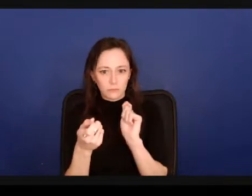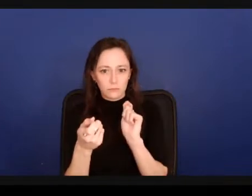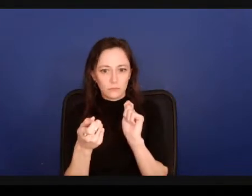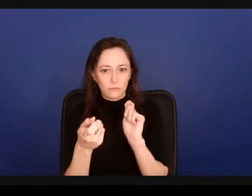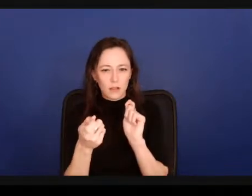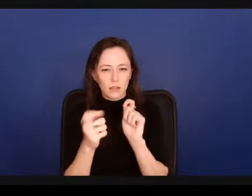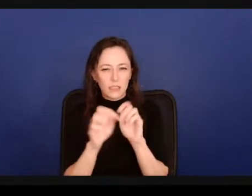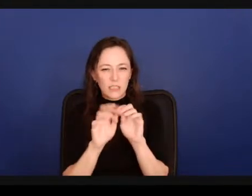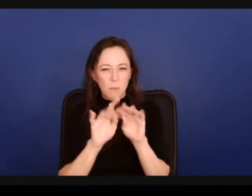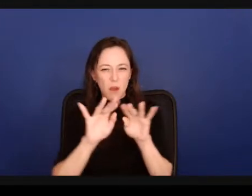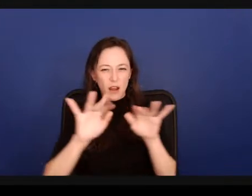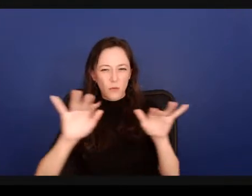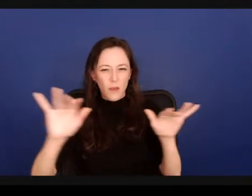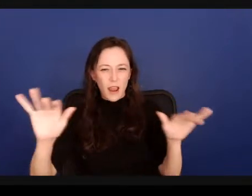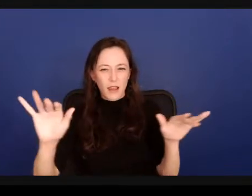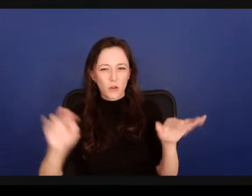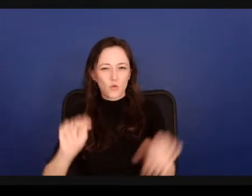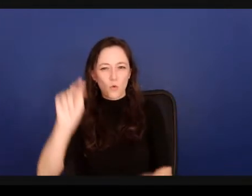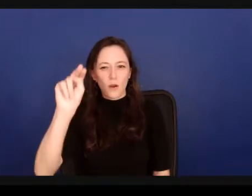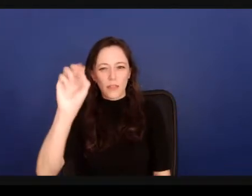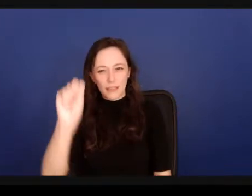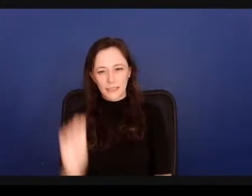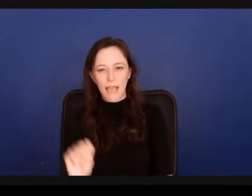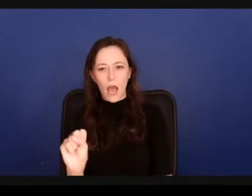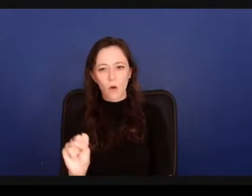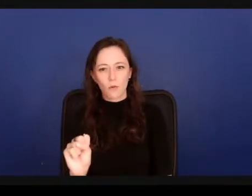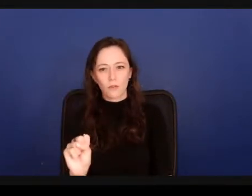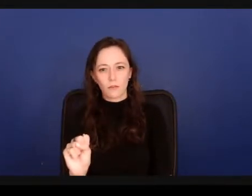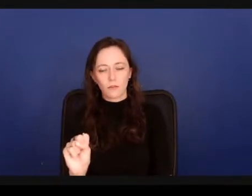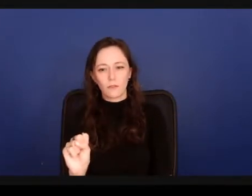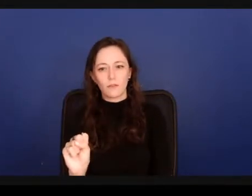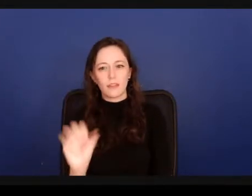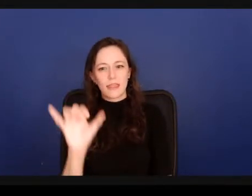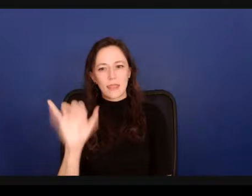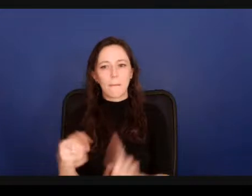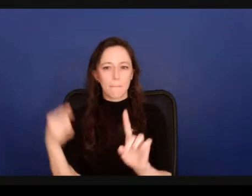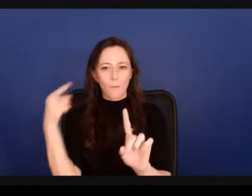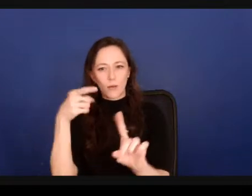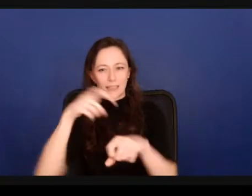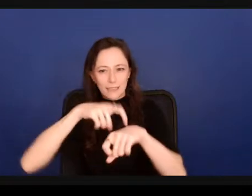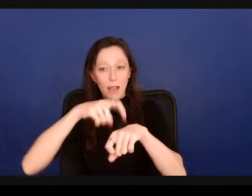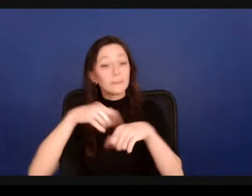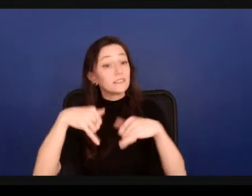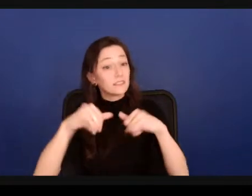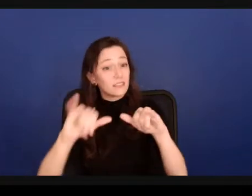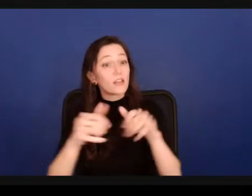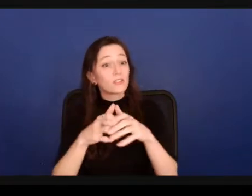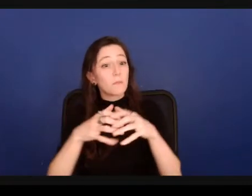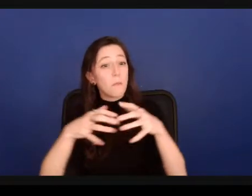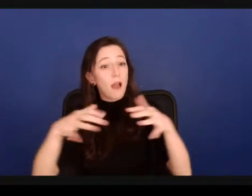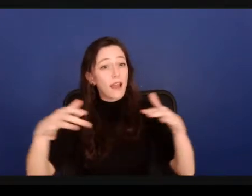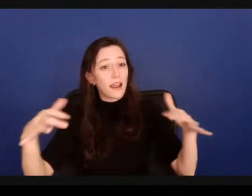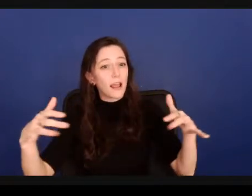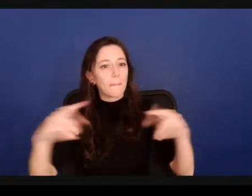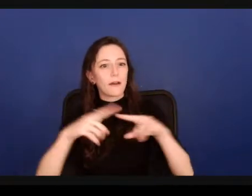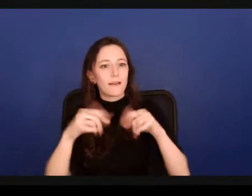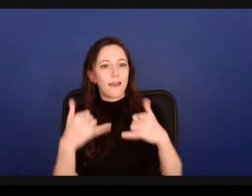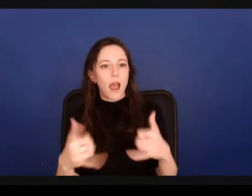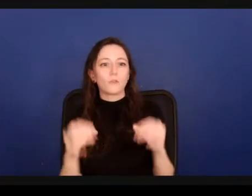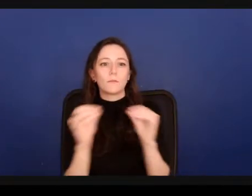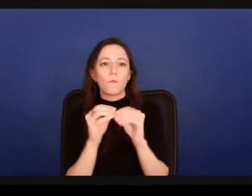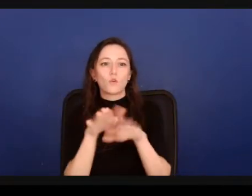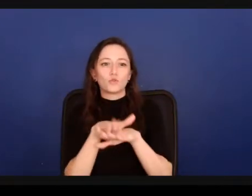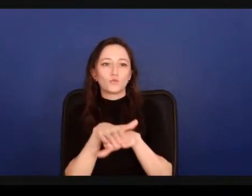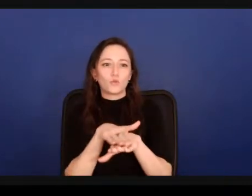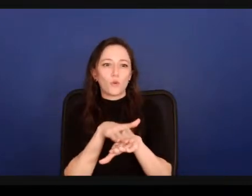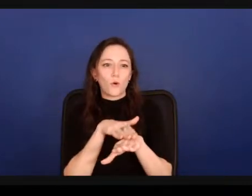north and south across the caldera at that point in time. It's still spreading, but it's more slow. And that's because a lot of